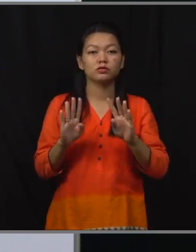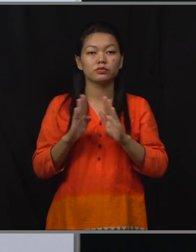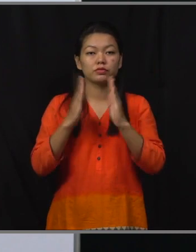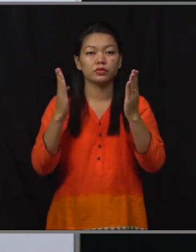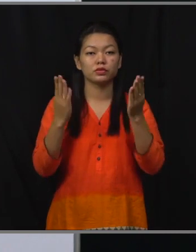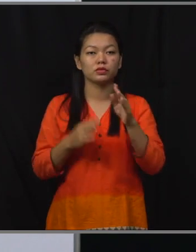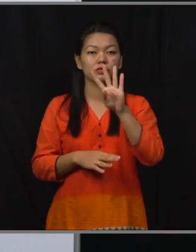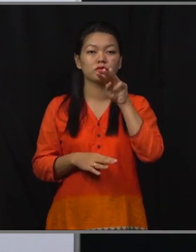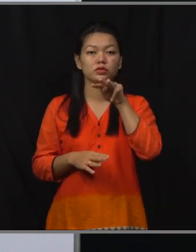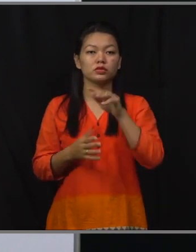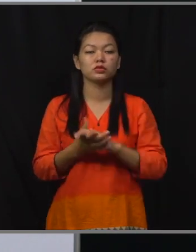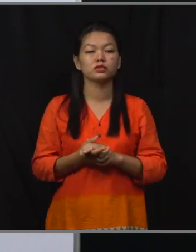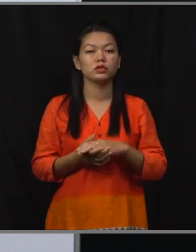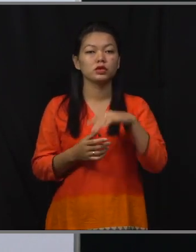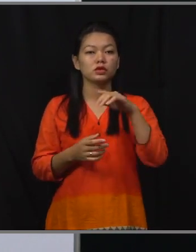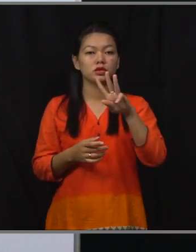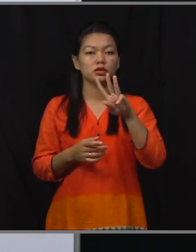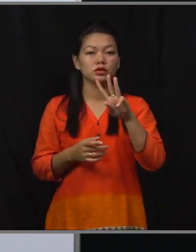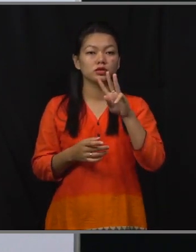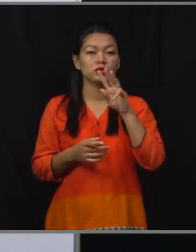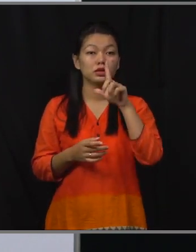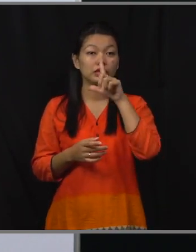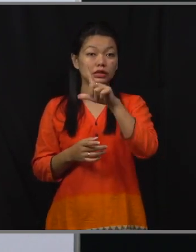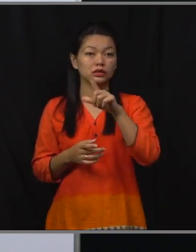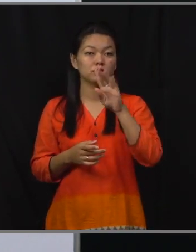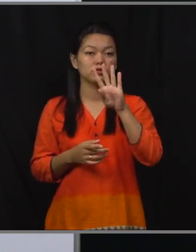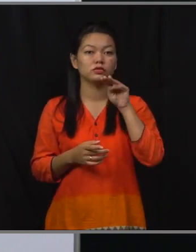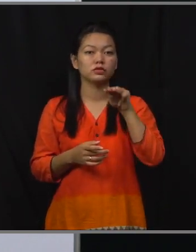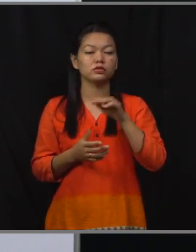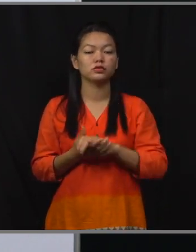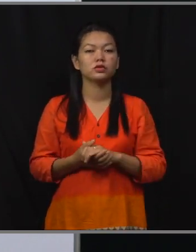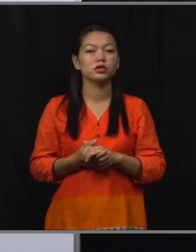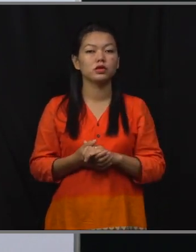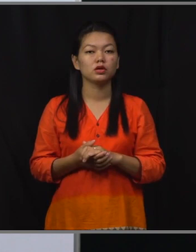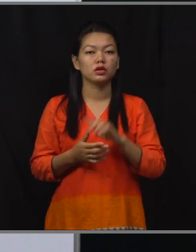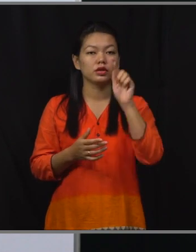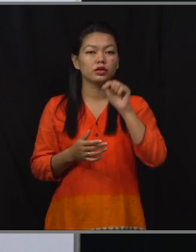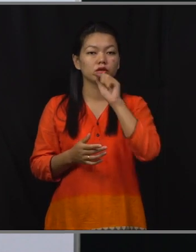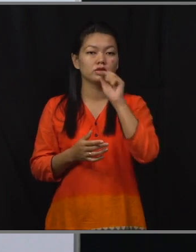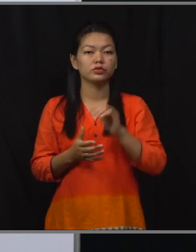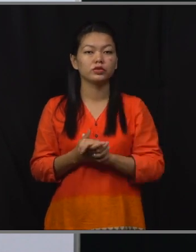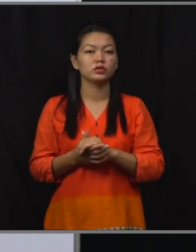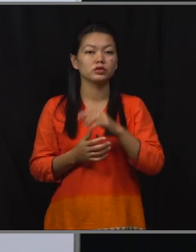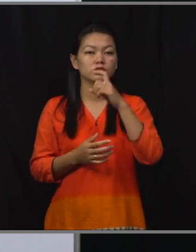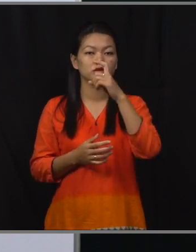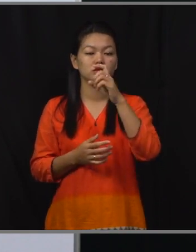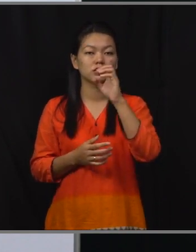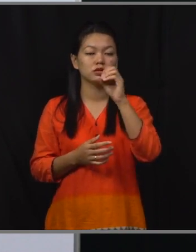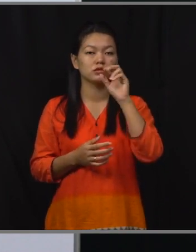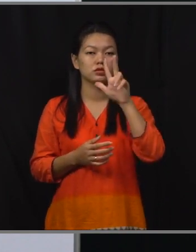legacy 20,000, entrance fee 10,000, interest on fixed deposits